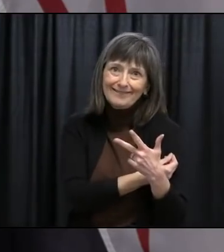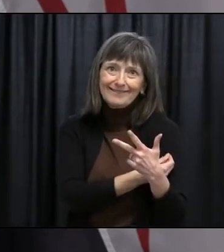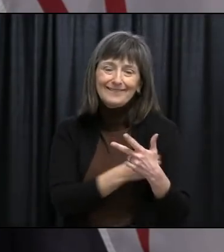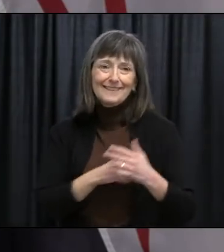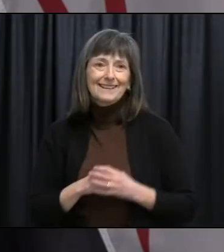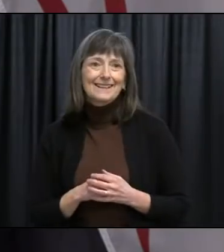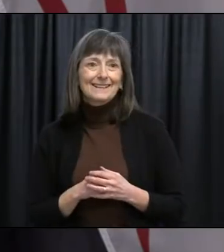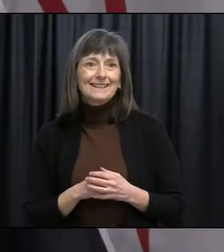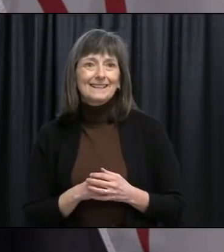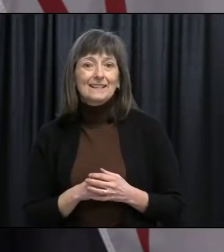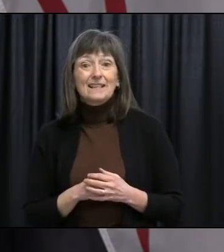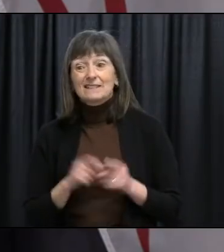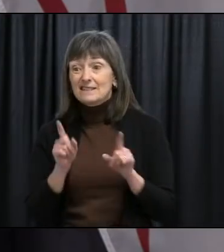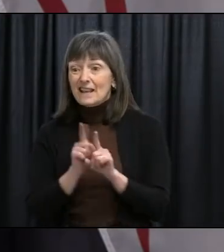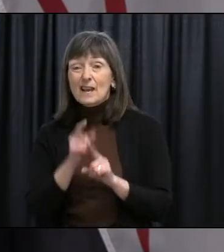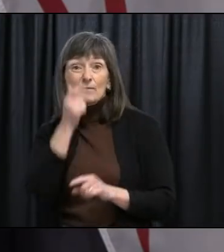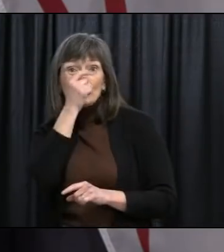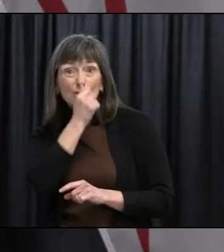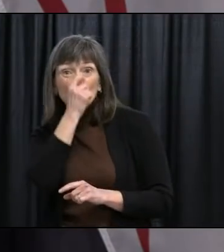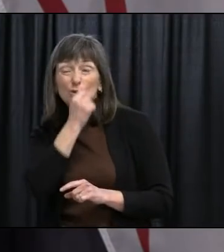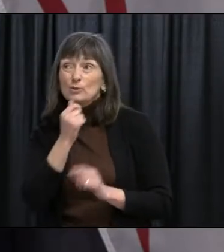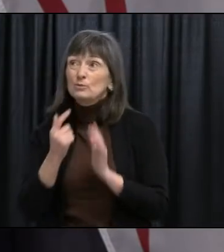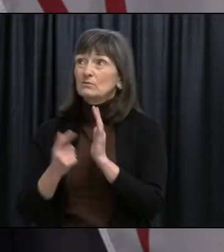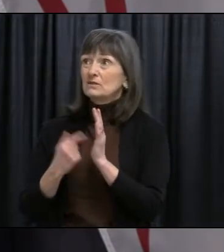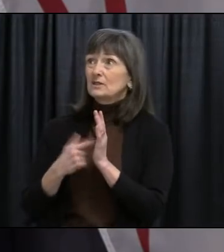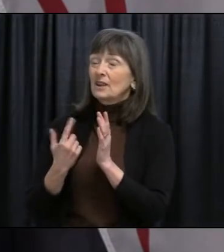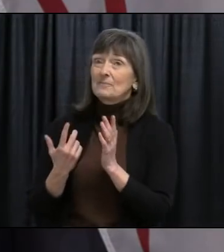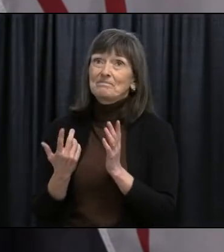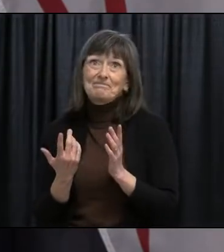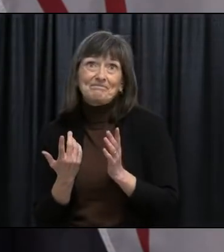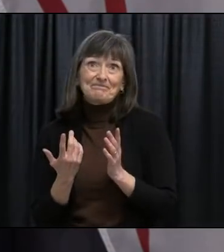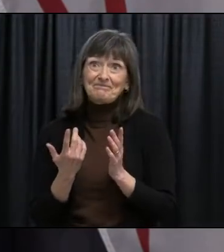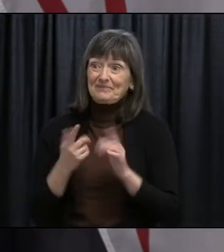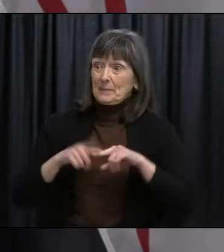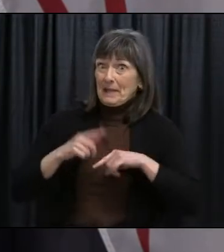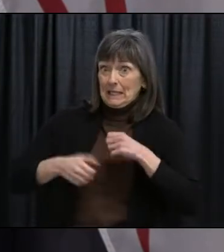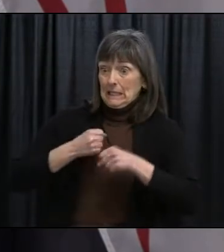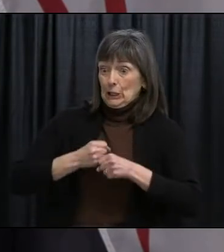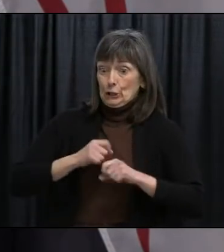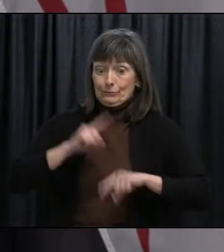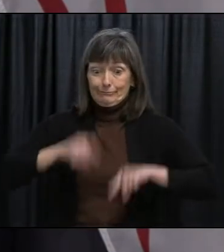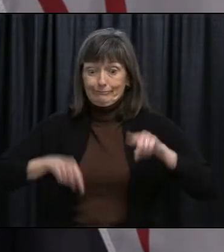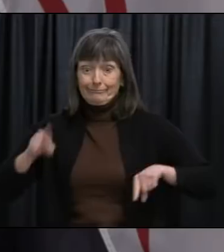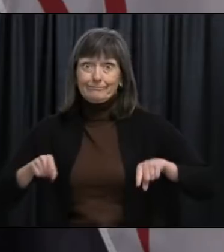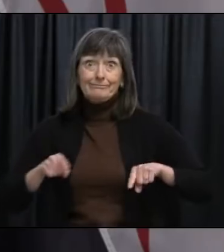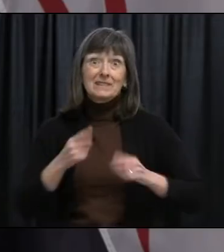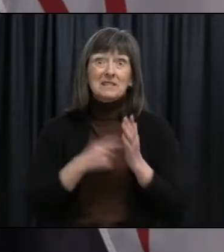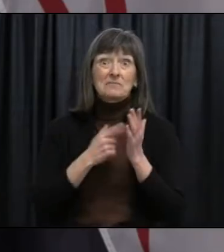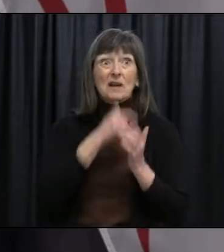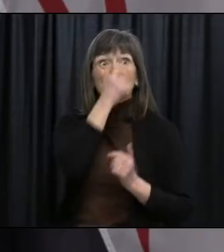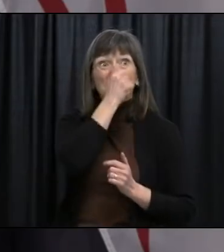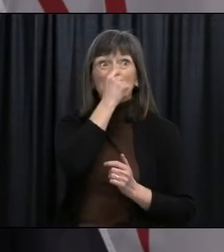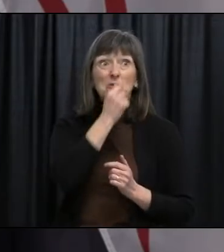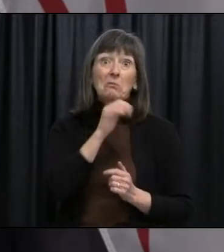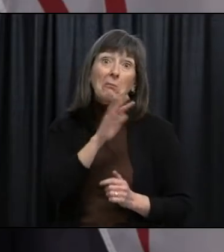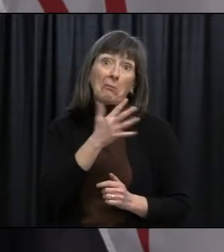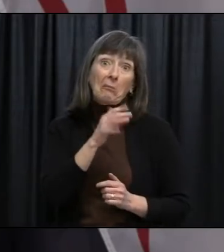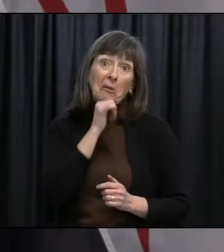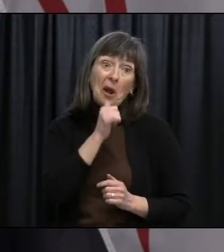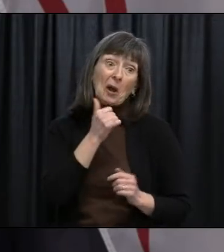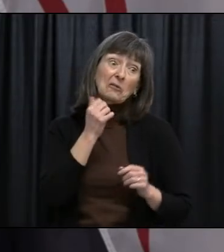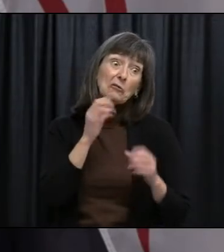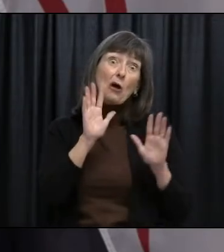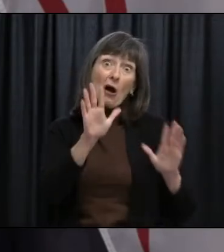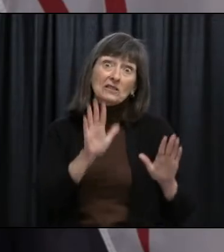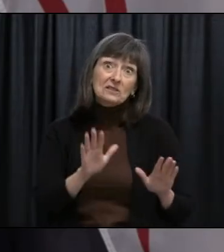If we compare it to the flu vaccine, sometimes depending on the year, the flu vaccine may not be this effective, but we still give it and we still use it, and